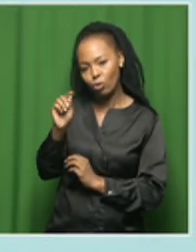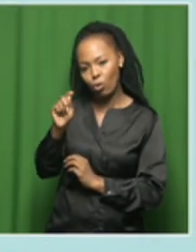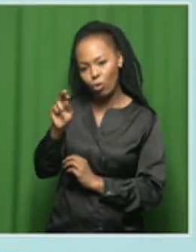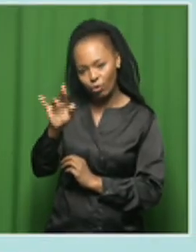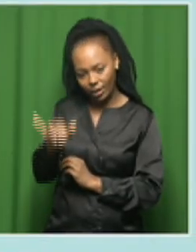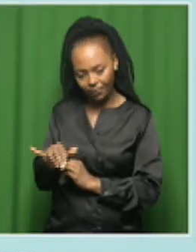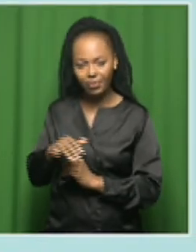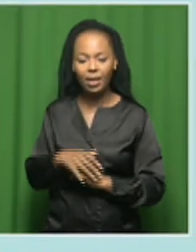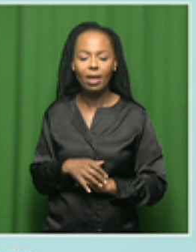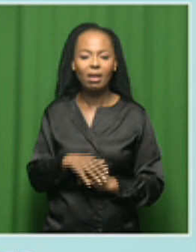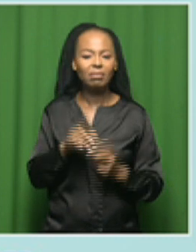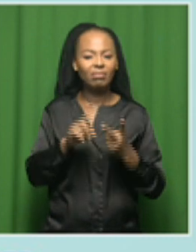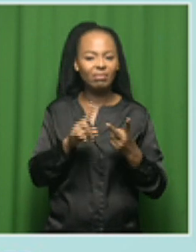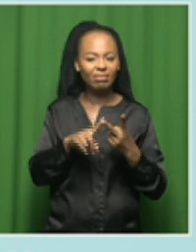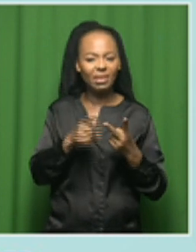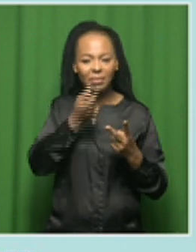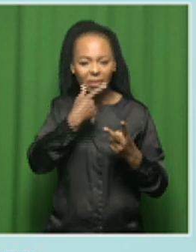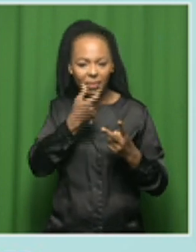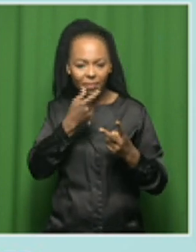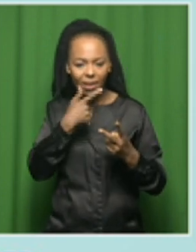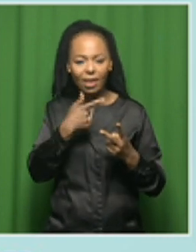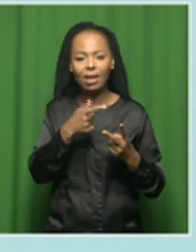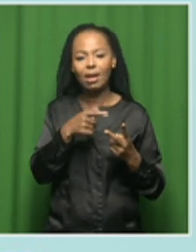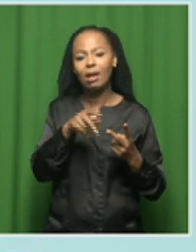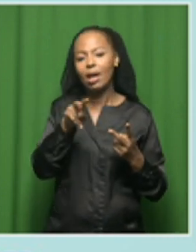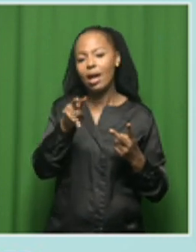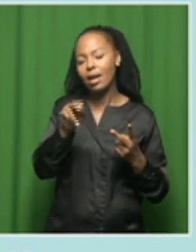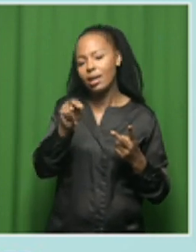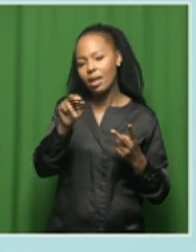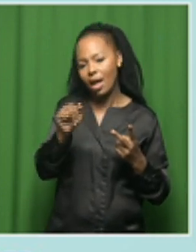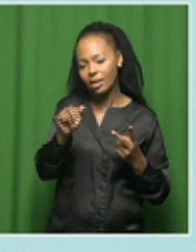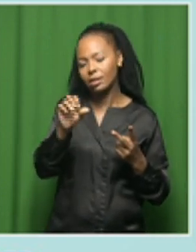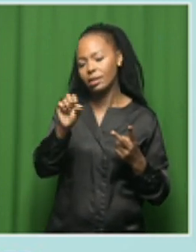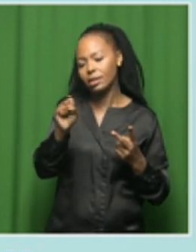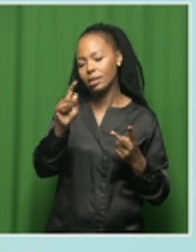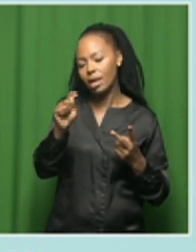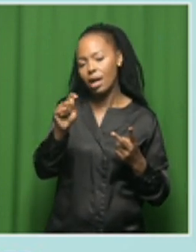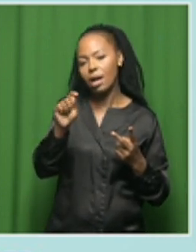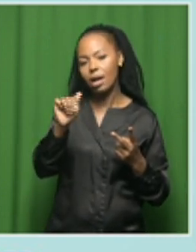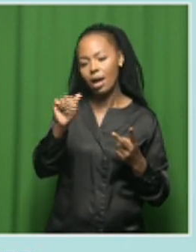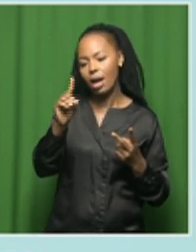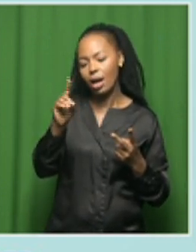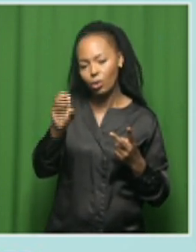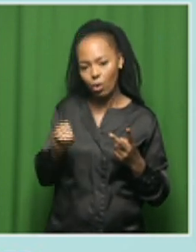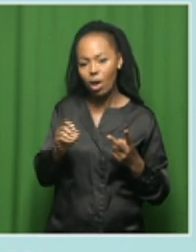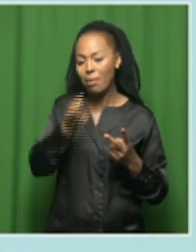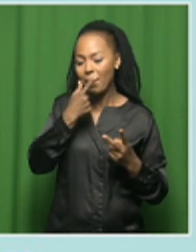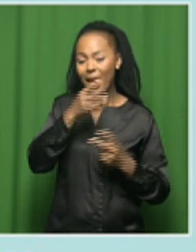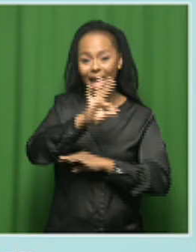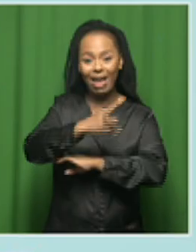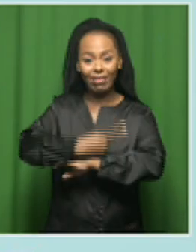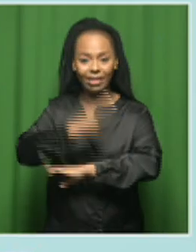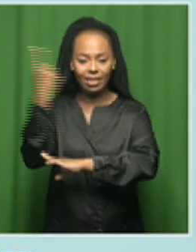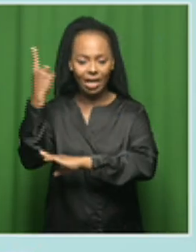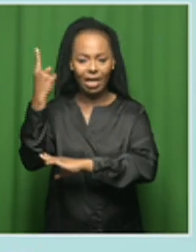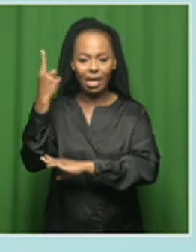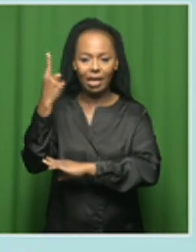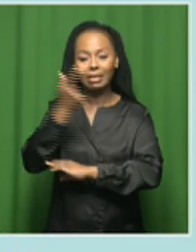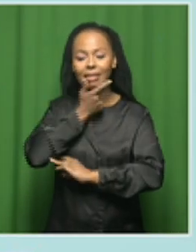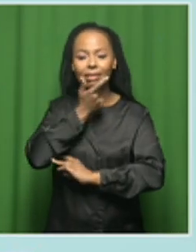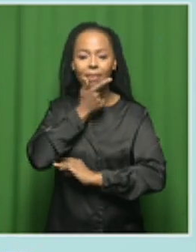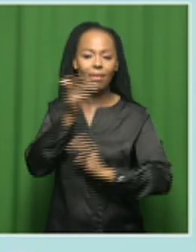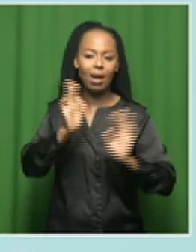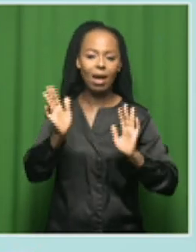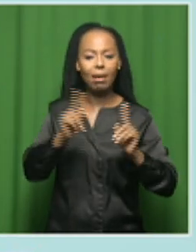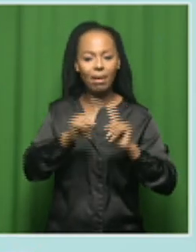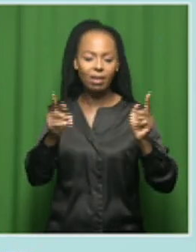medications like non-steroidals, which is for a short period. So those aren't medications that you should be taking for every day for all of December, but it's mostly for